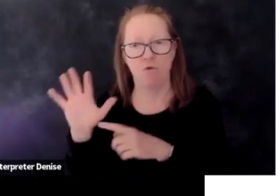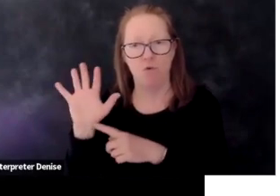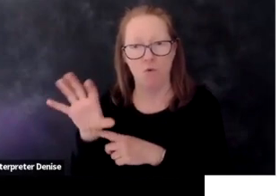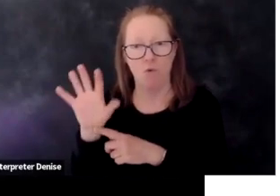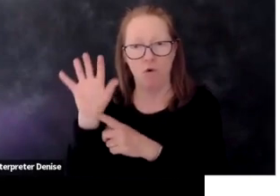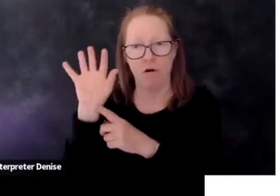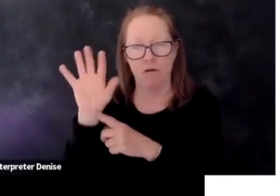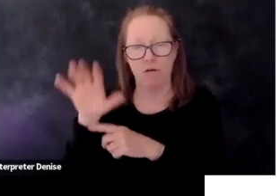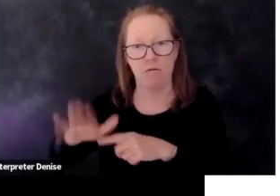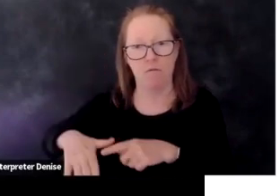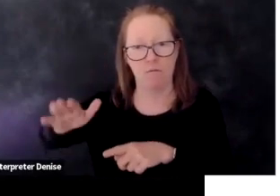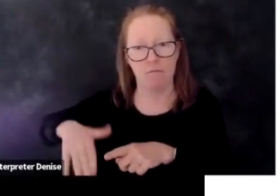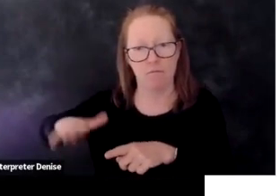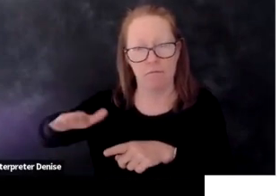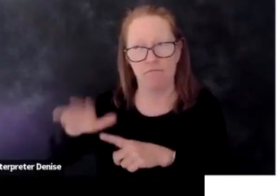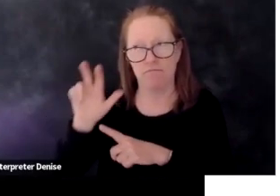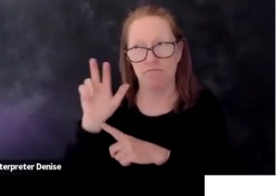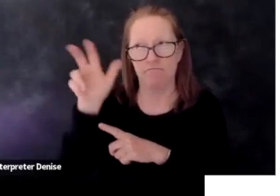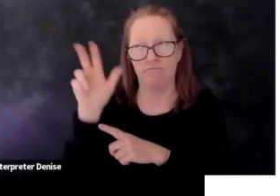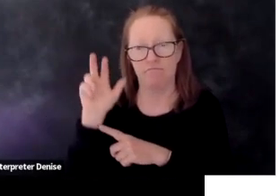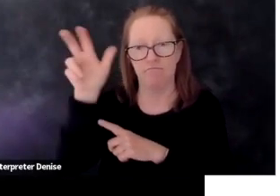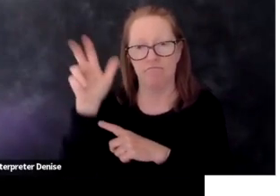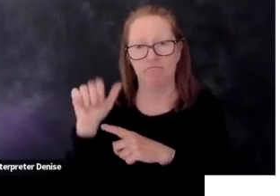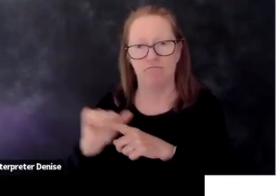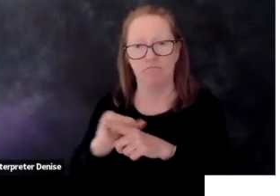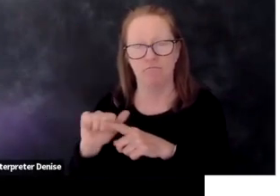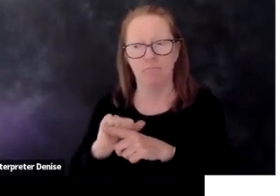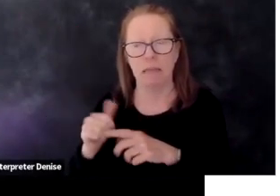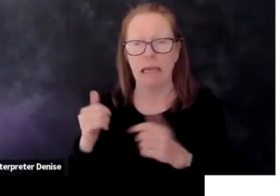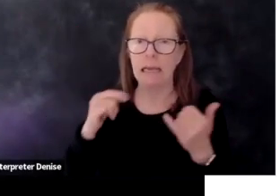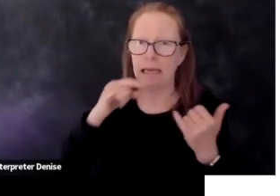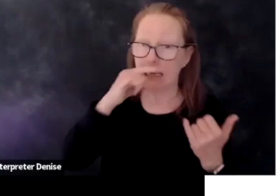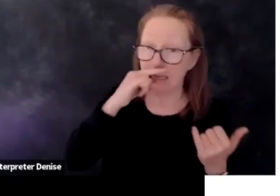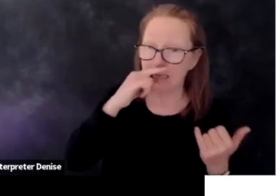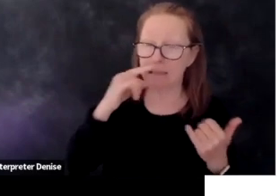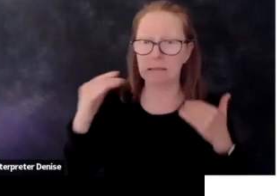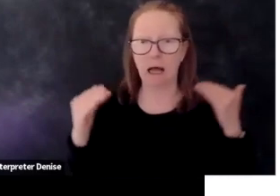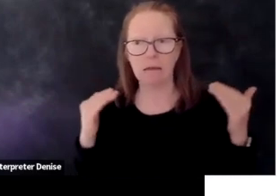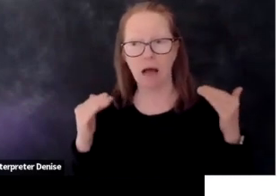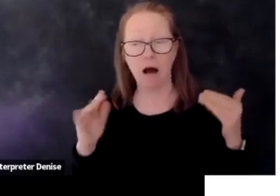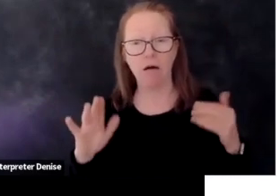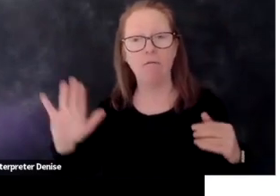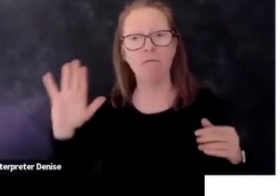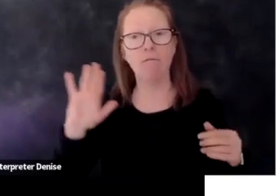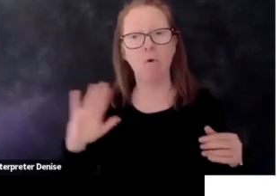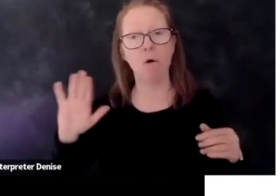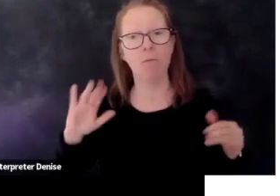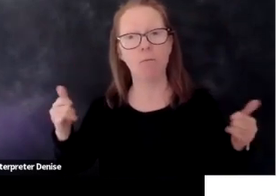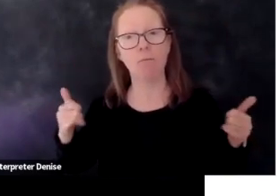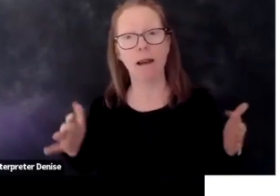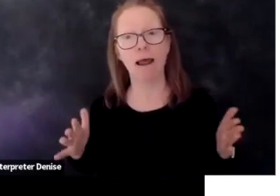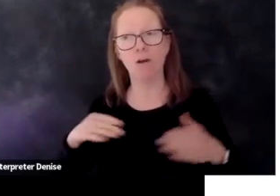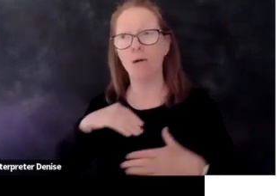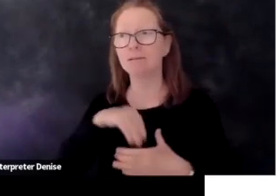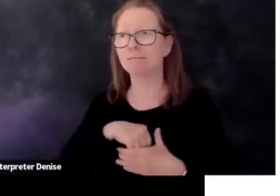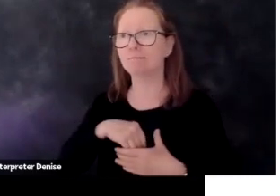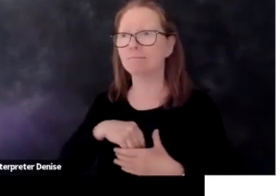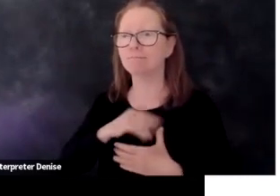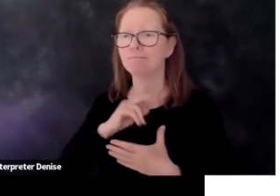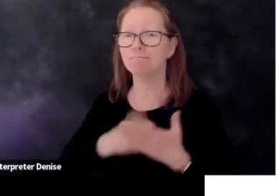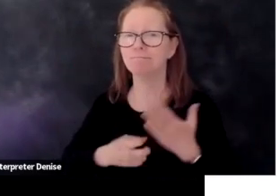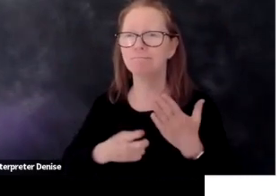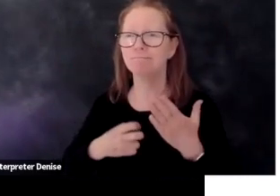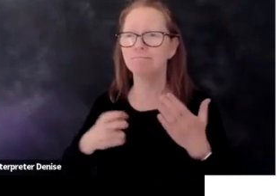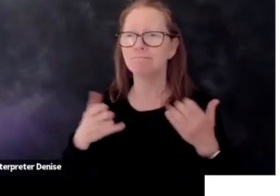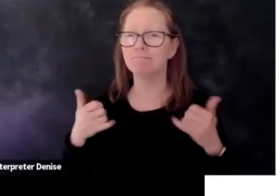adults and former basketball players like myself, once you can play, you always want to play. And I don't